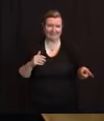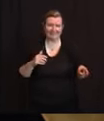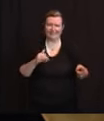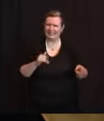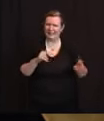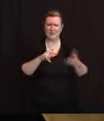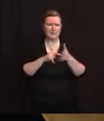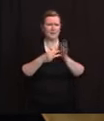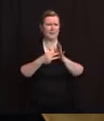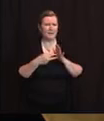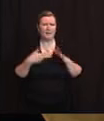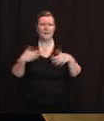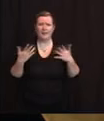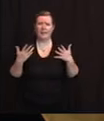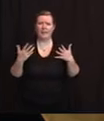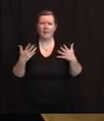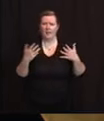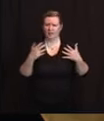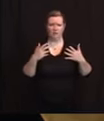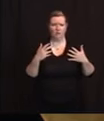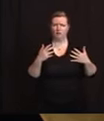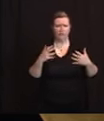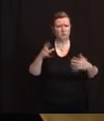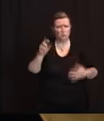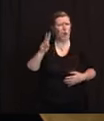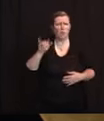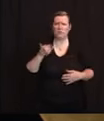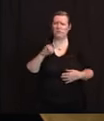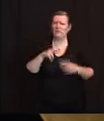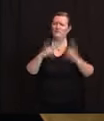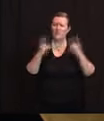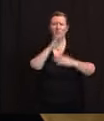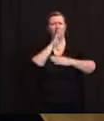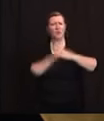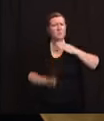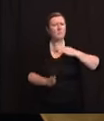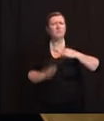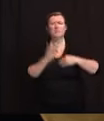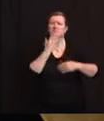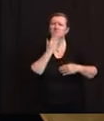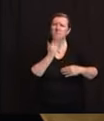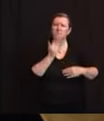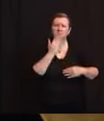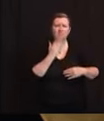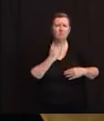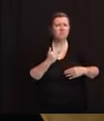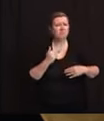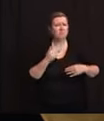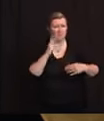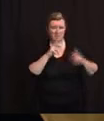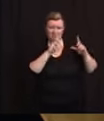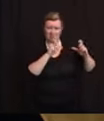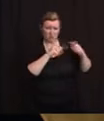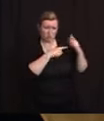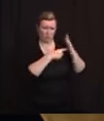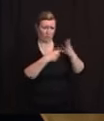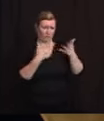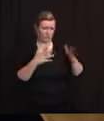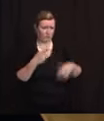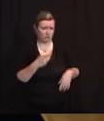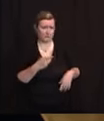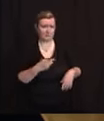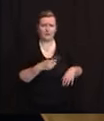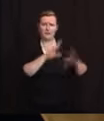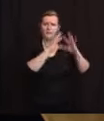a young gentleman as you could imagine. And that visit was just this morning. When you think of Garden State farmer family,